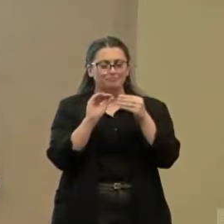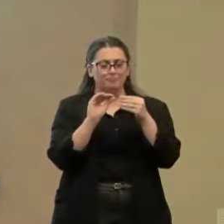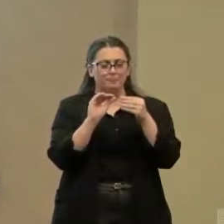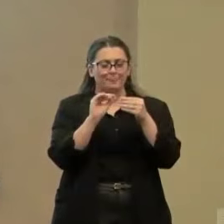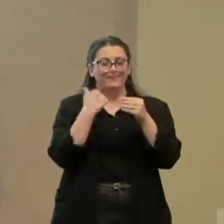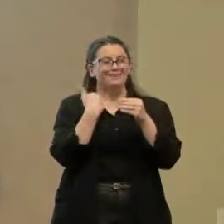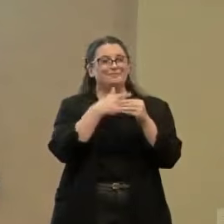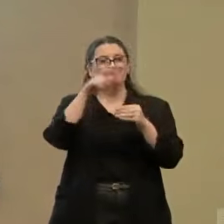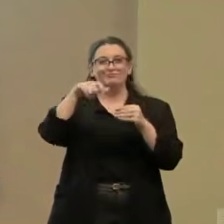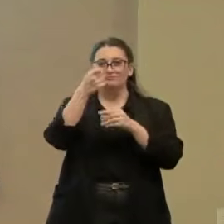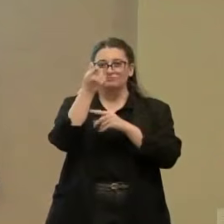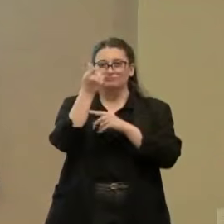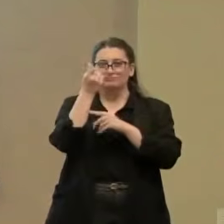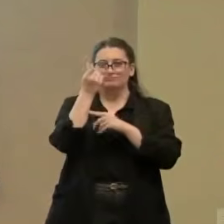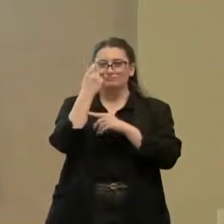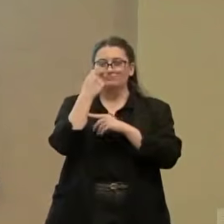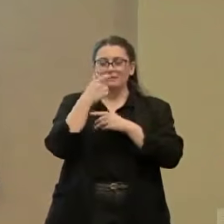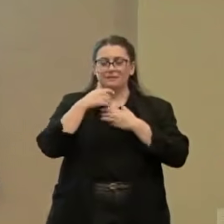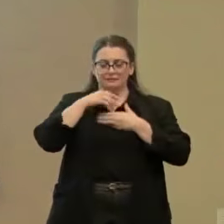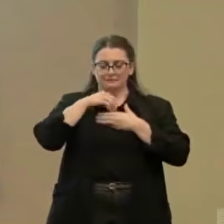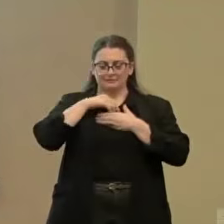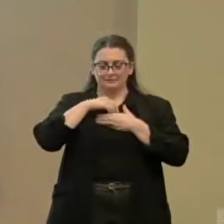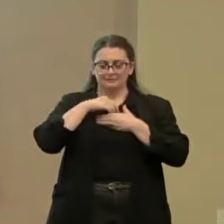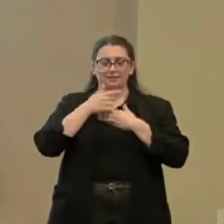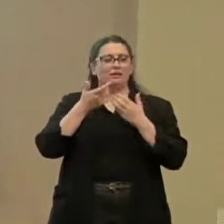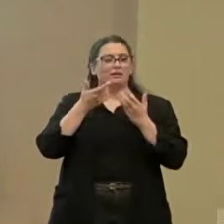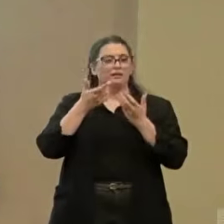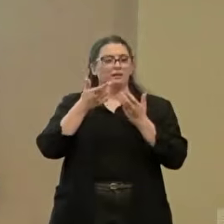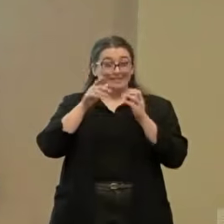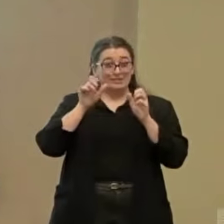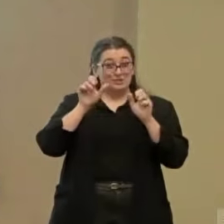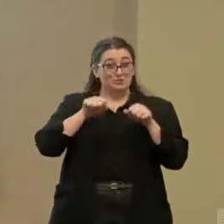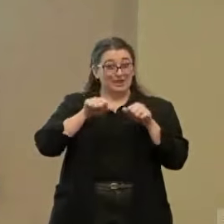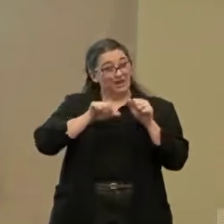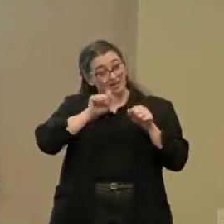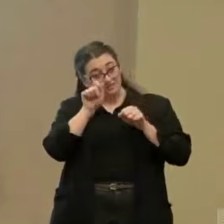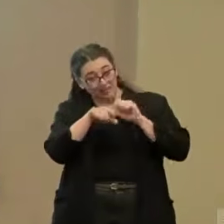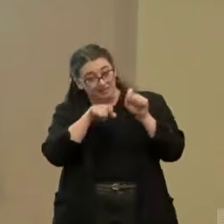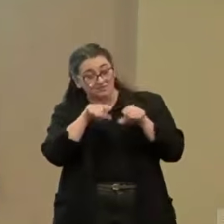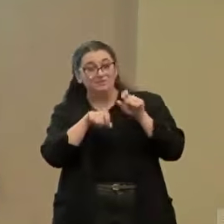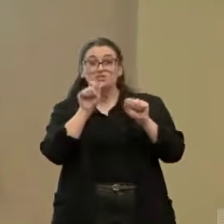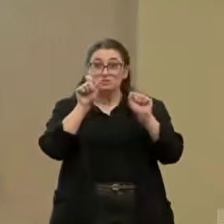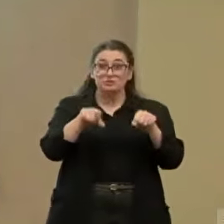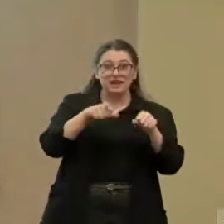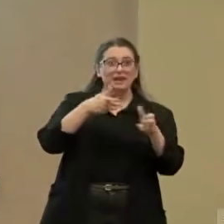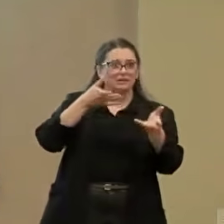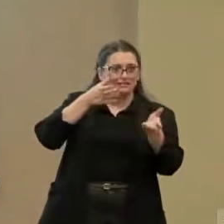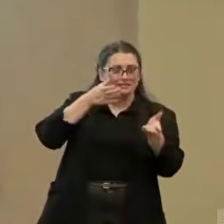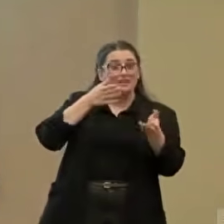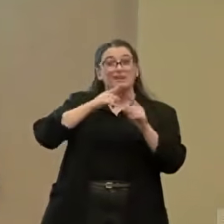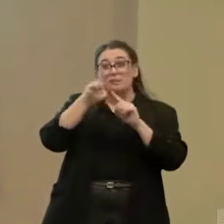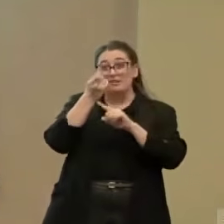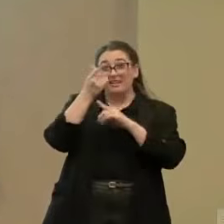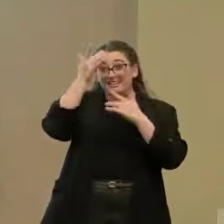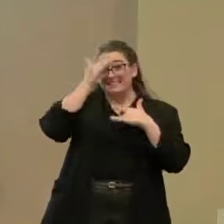realizing that we can show up and ask the questions, but that it's chronic and that it's ongoing. So we may be